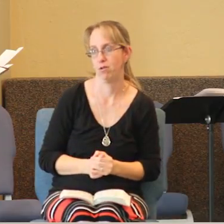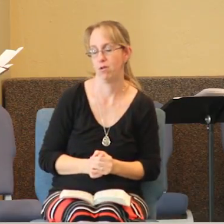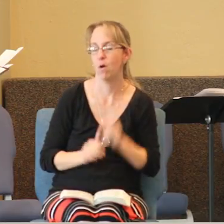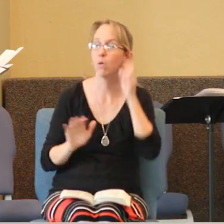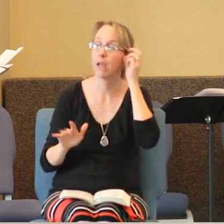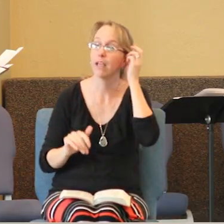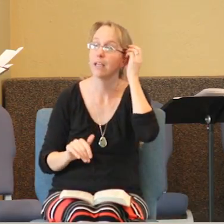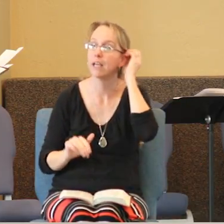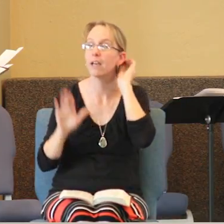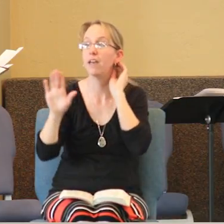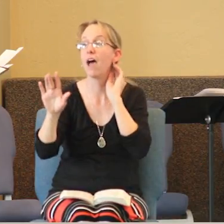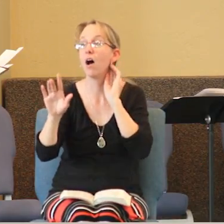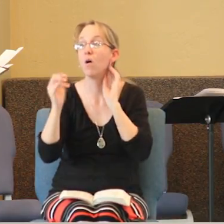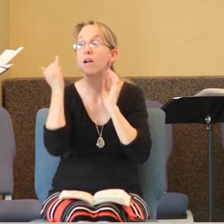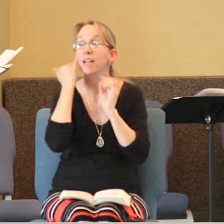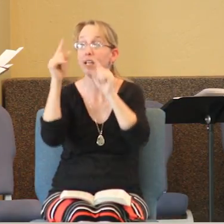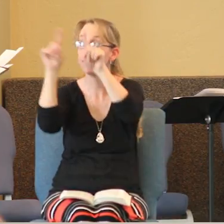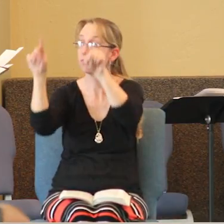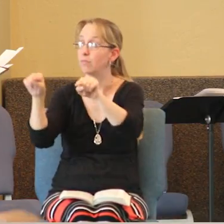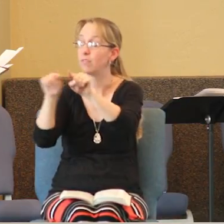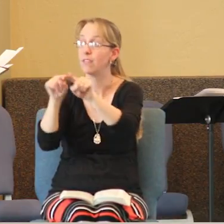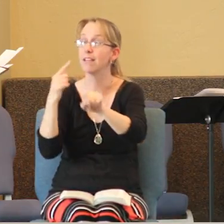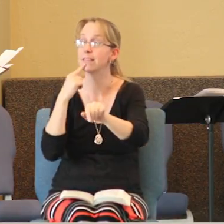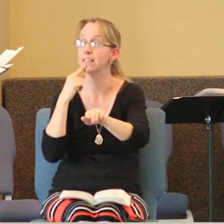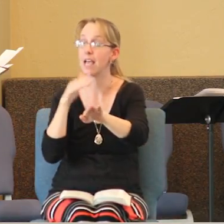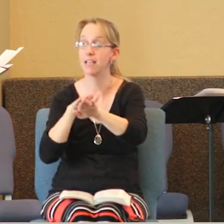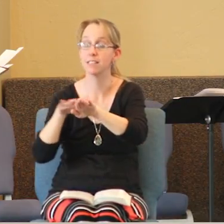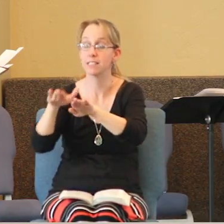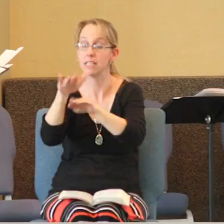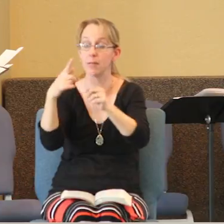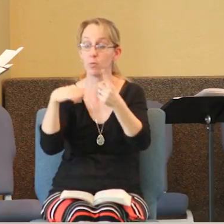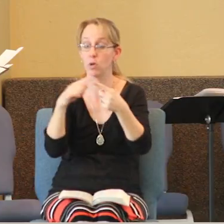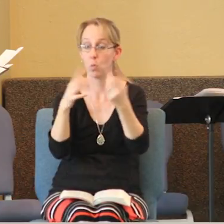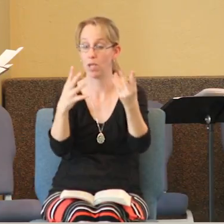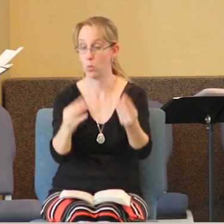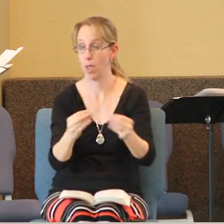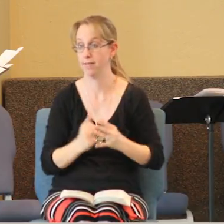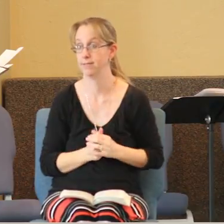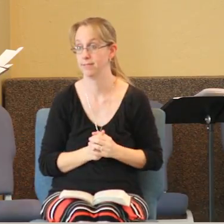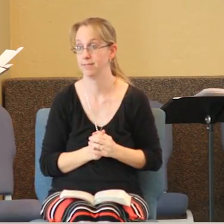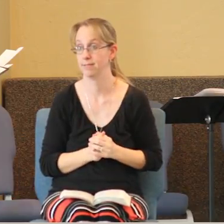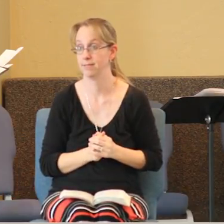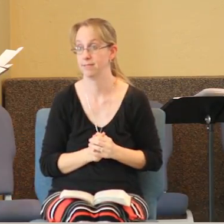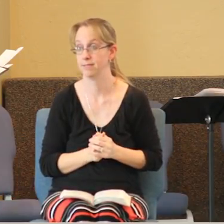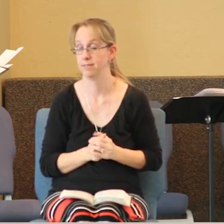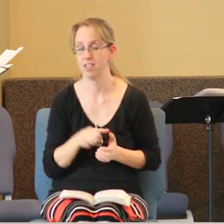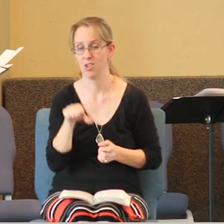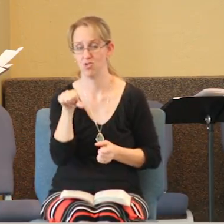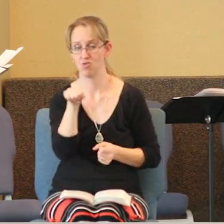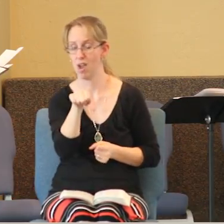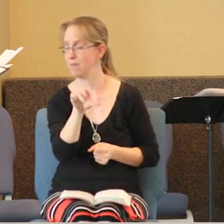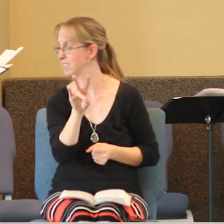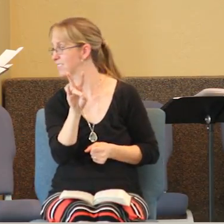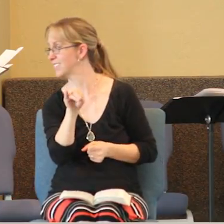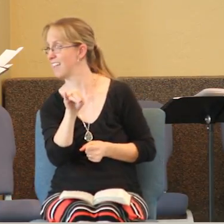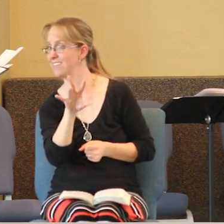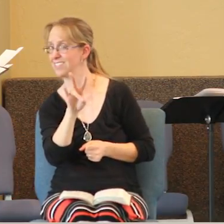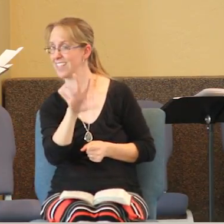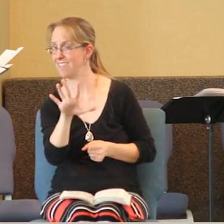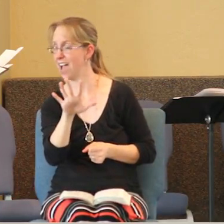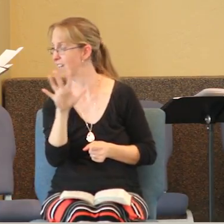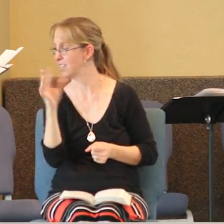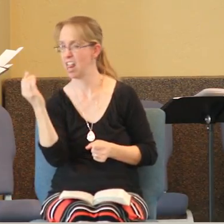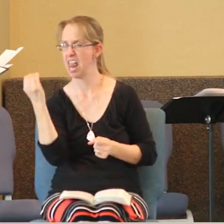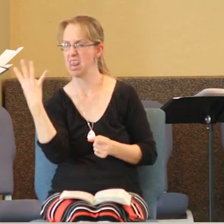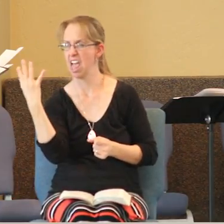that sign would have been there that says slippery when wet, and you're driving by at 75 miles an hour and there's no